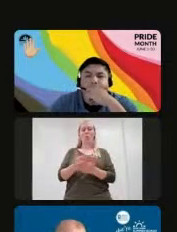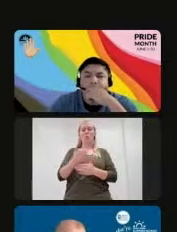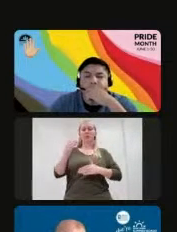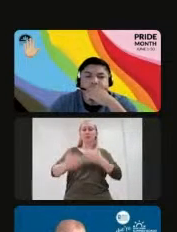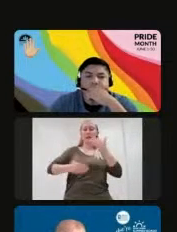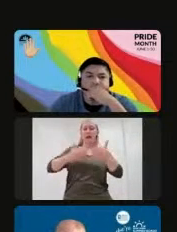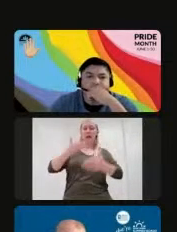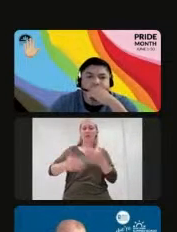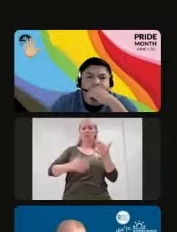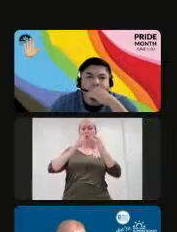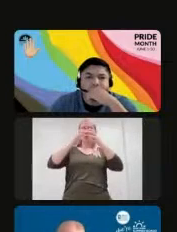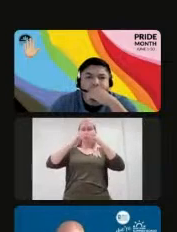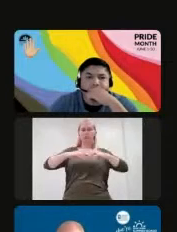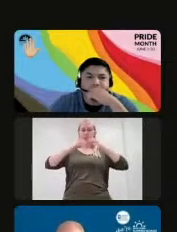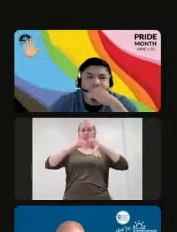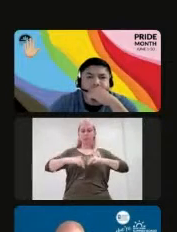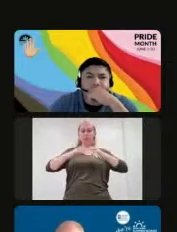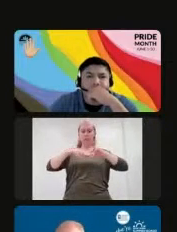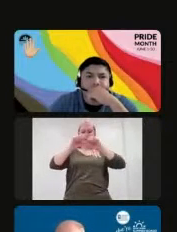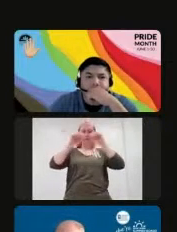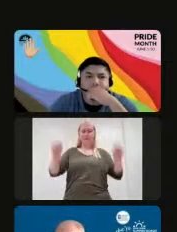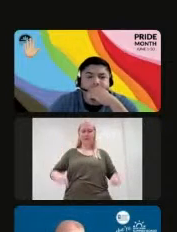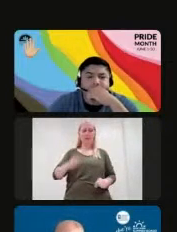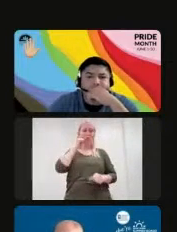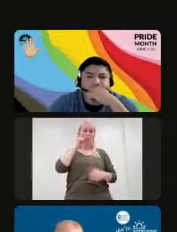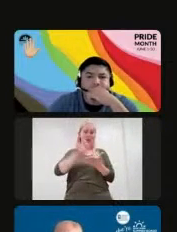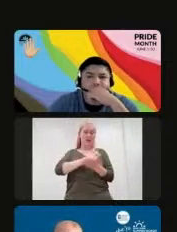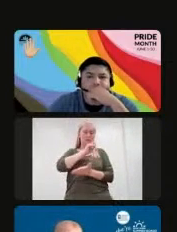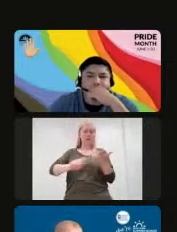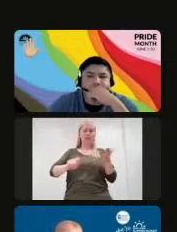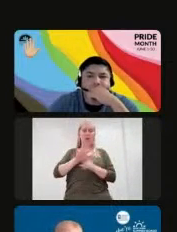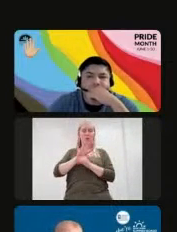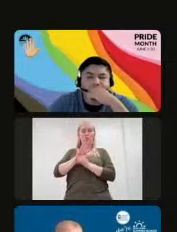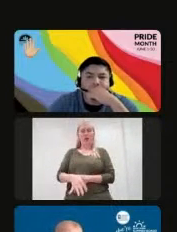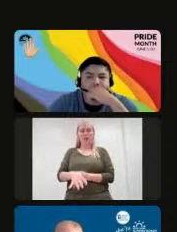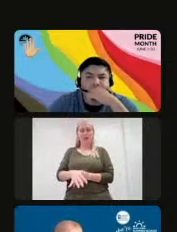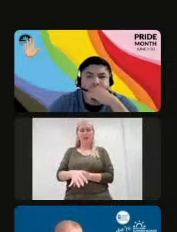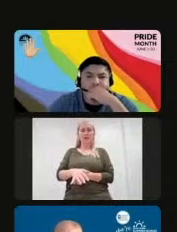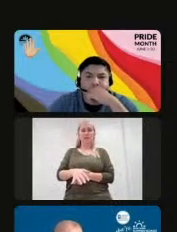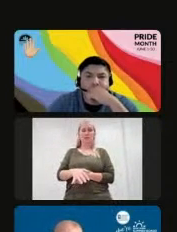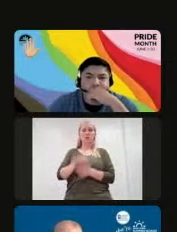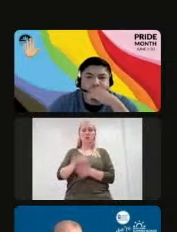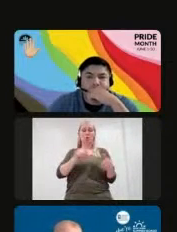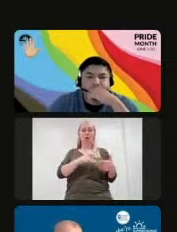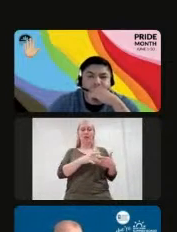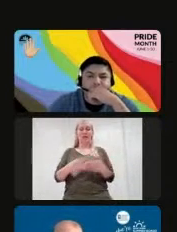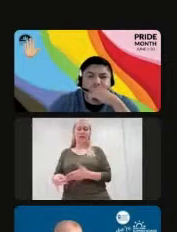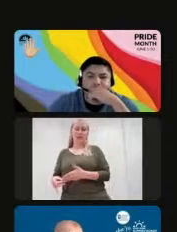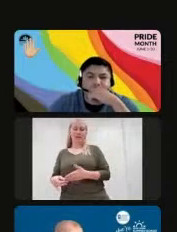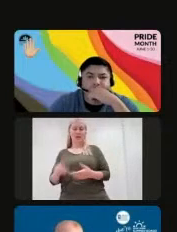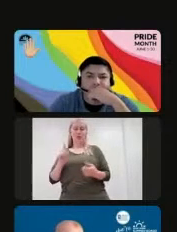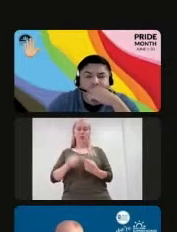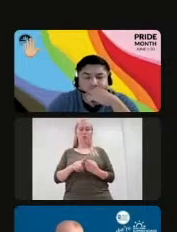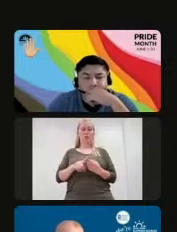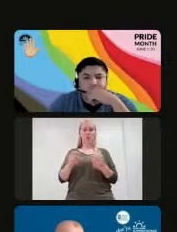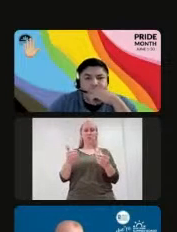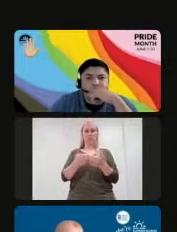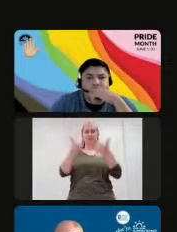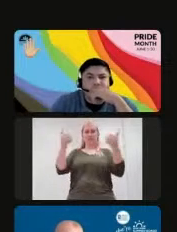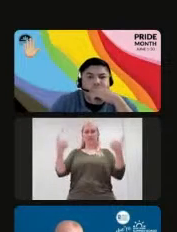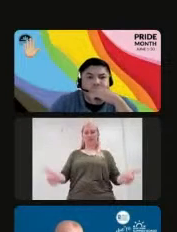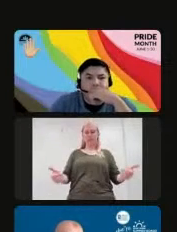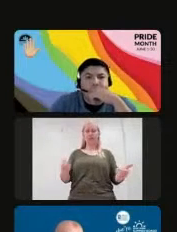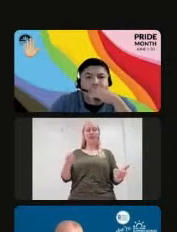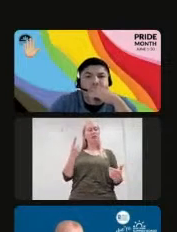dismantle systemic racism and oppressive practices that can potentially lead to disparate harm. This is one of the